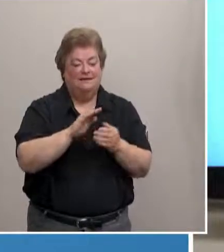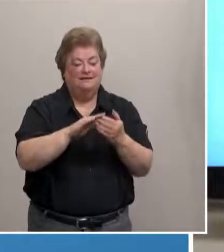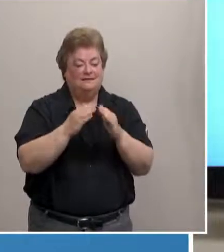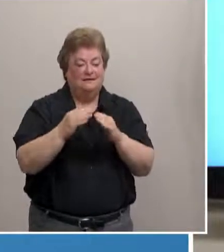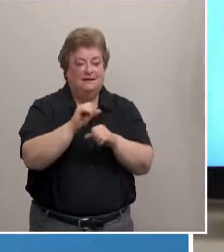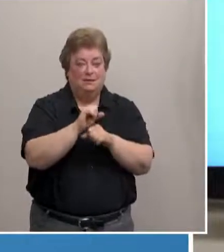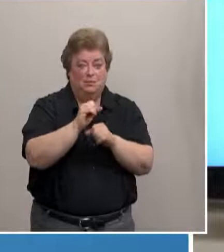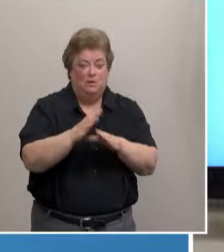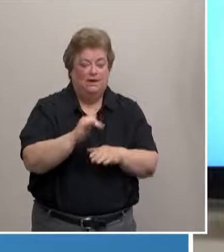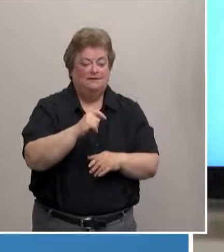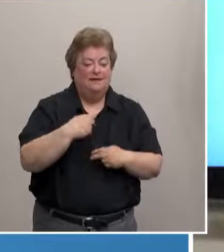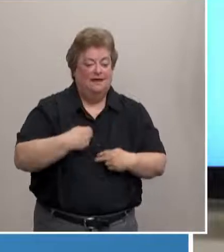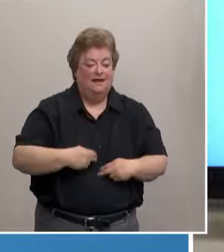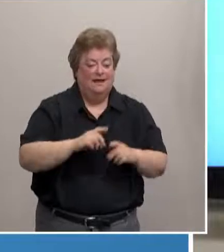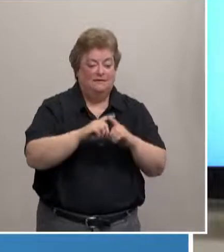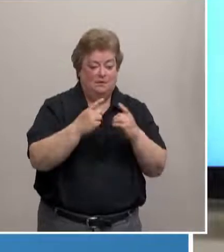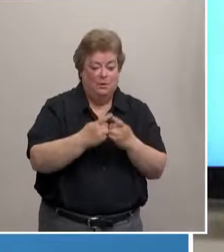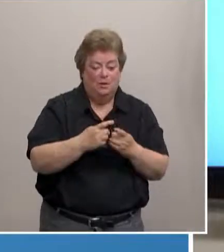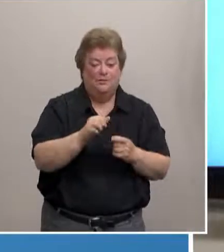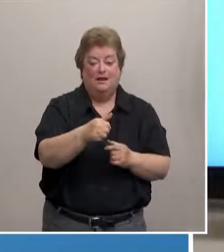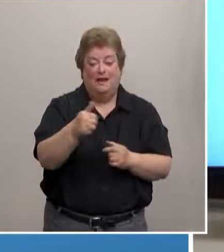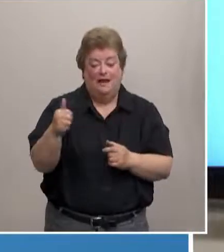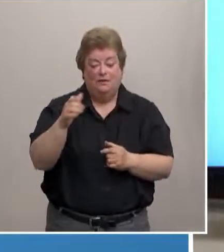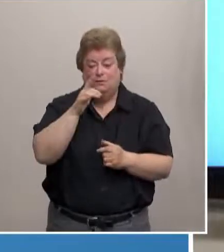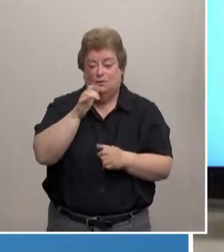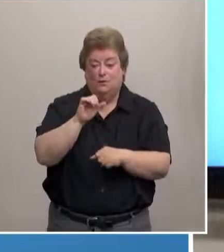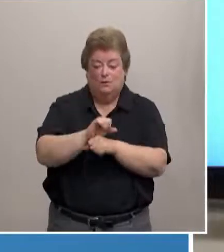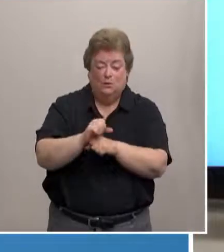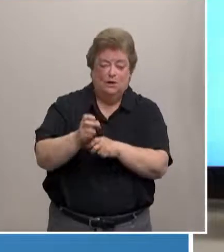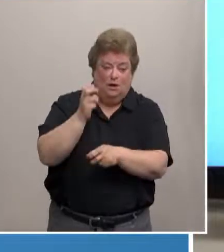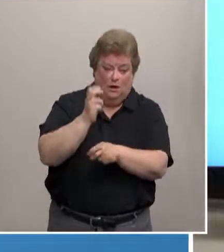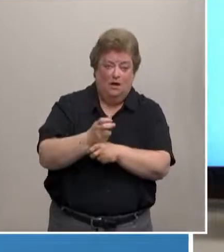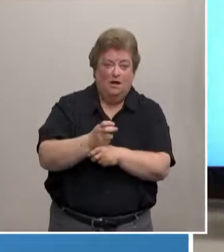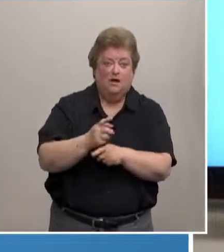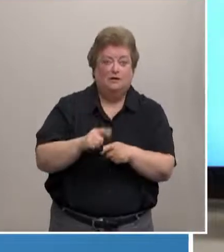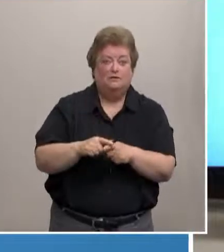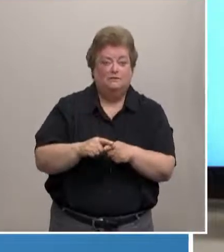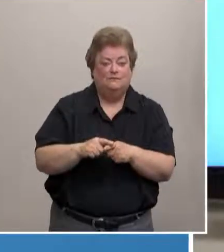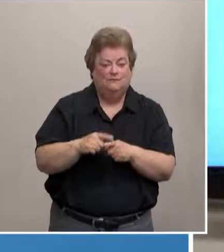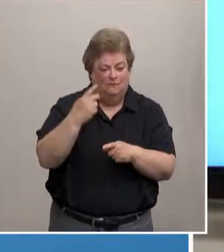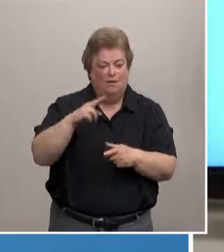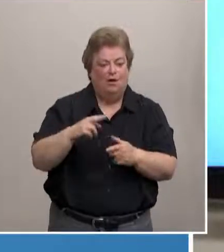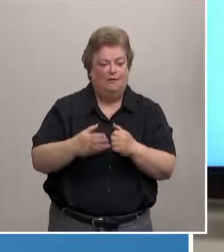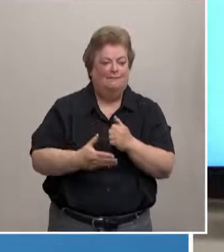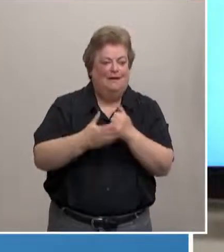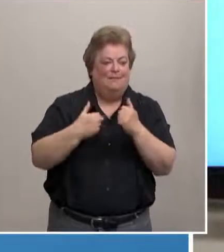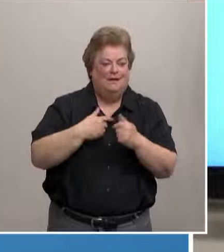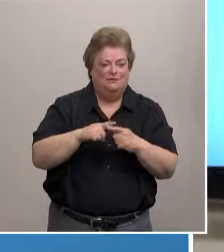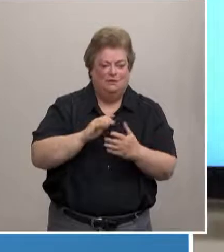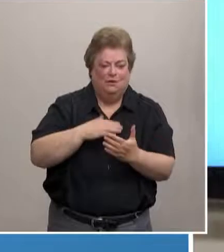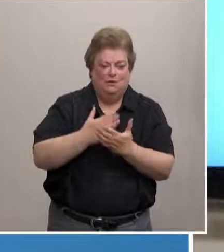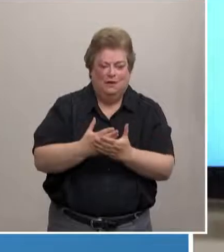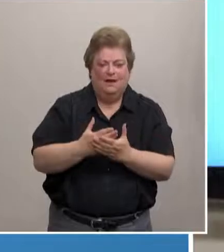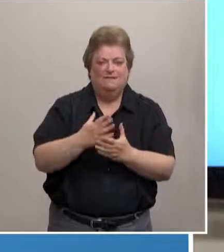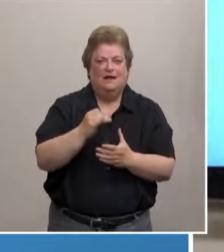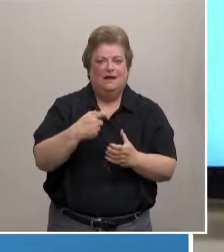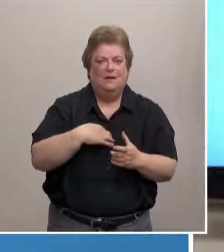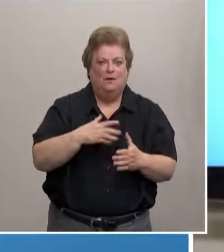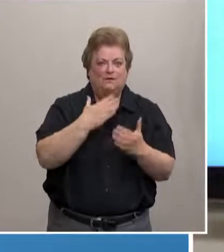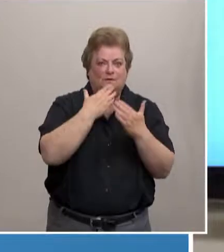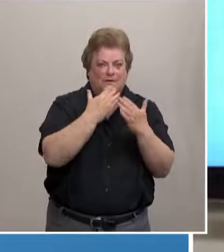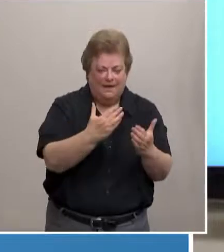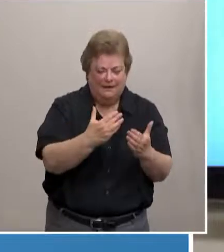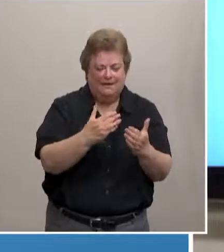employees at the health department and all the other city employees that have worked so hard for us to get here. I also want to take a moment just to thank